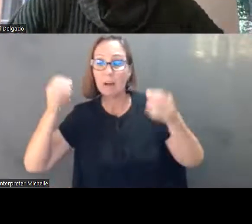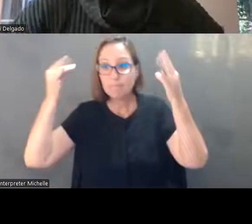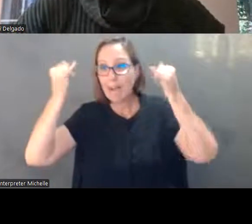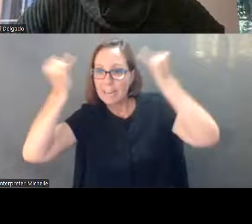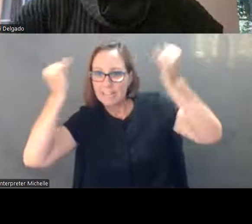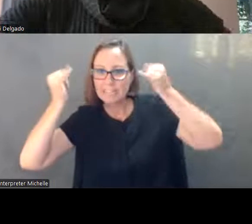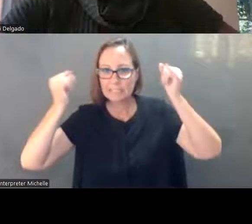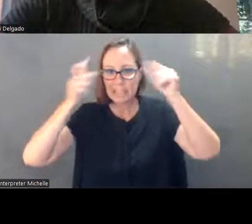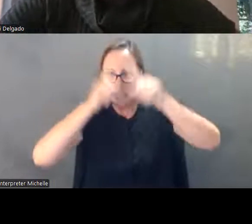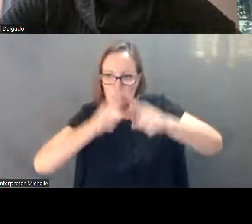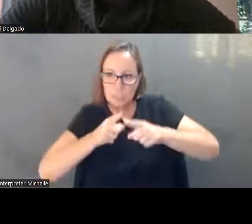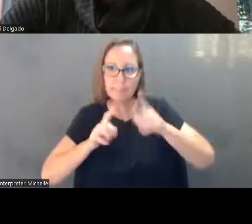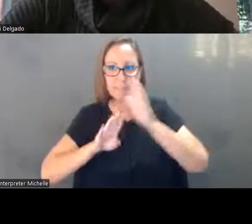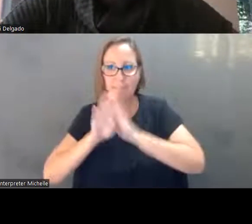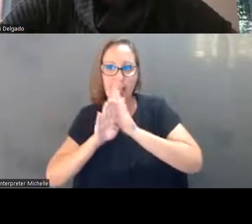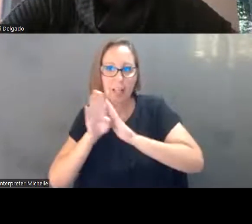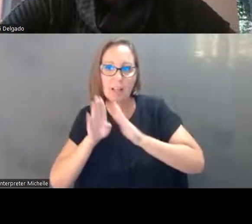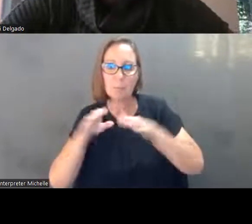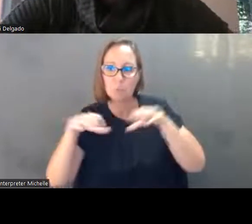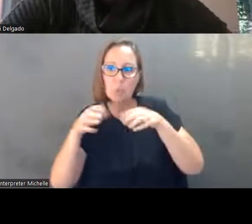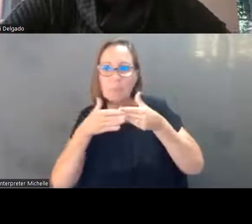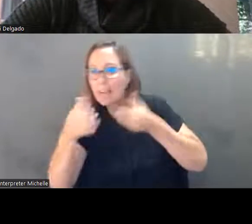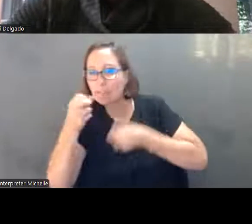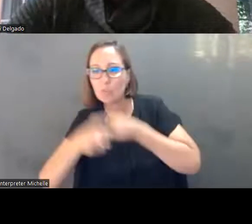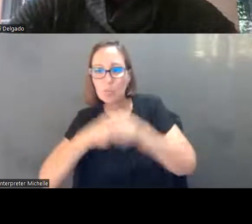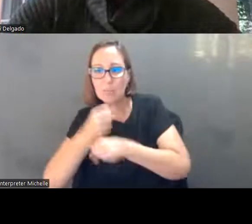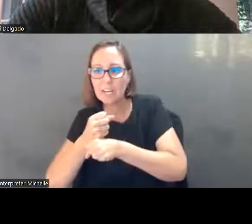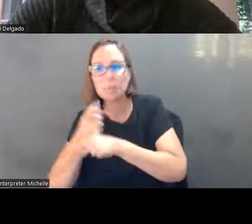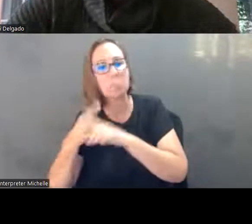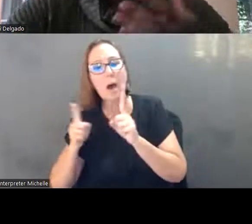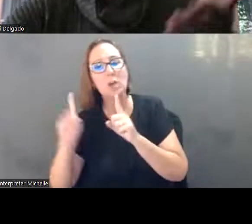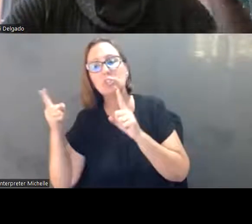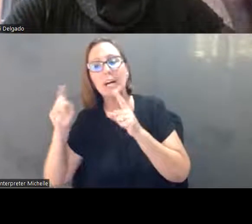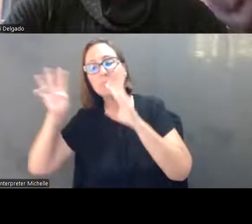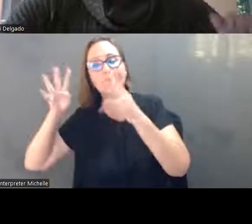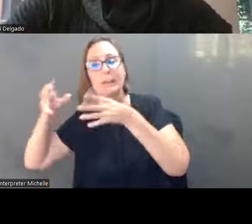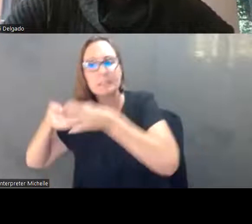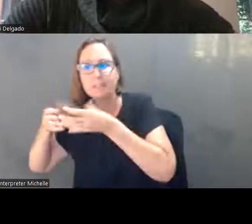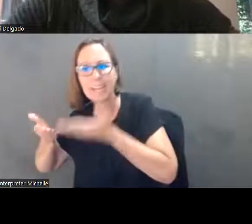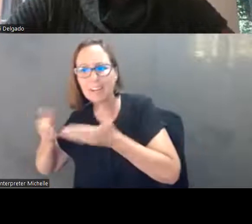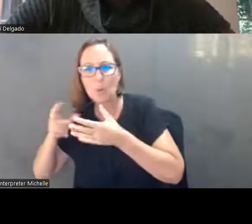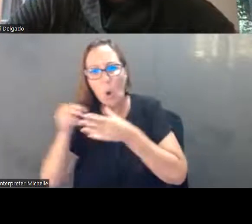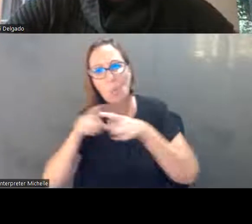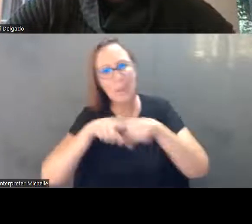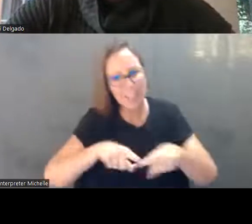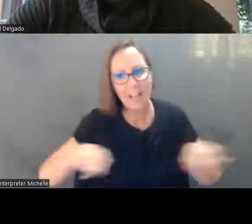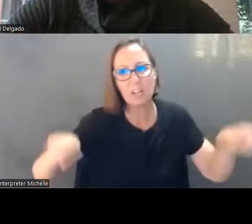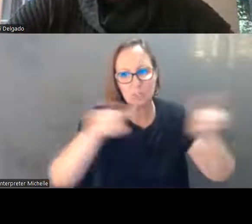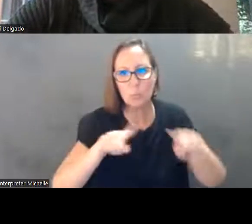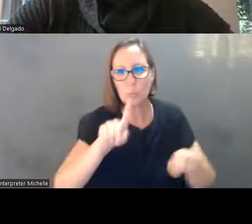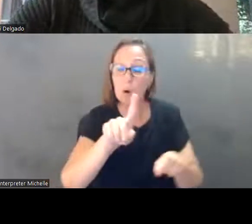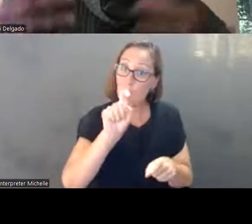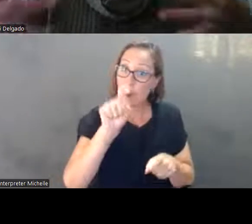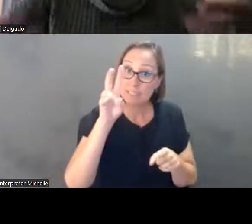be in development over the next few years, but really rely on folks like you, the 178 participants that are on the